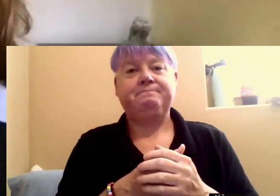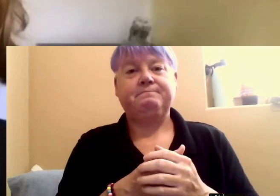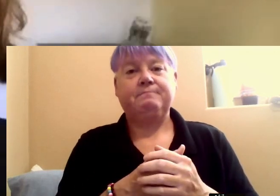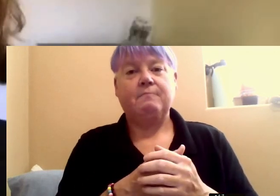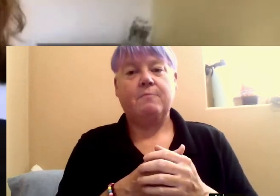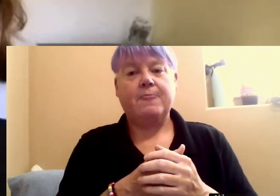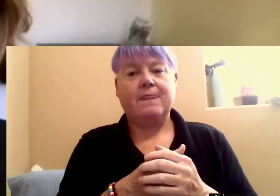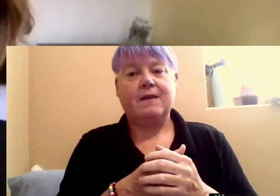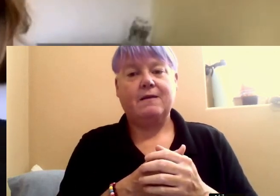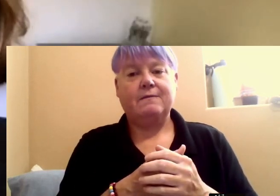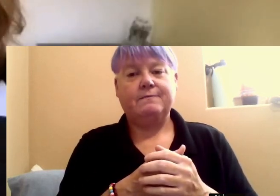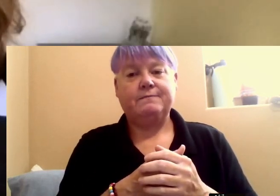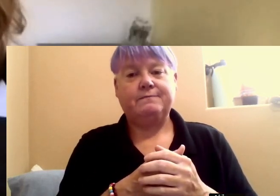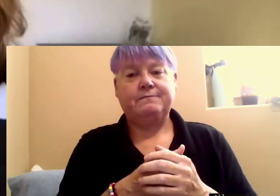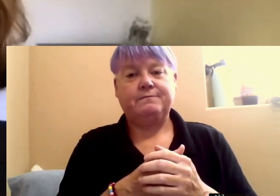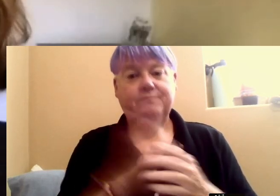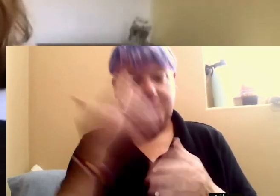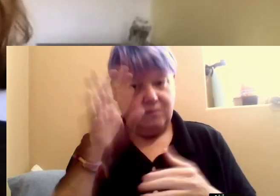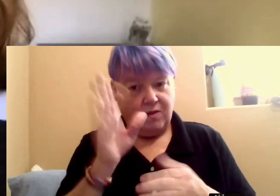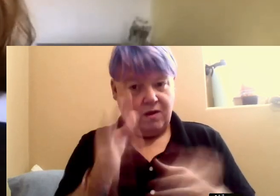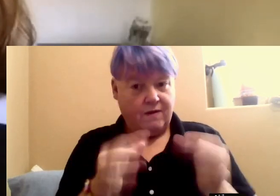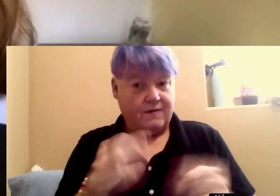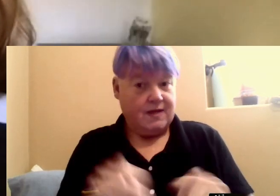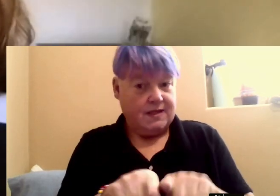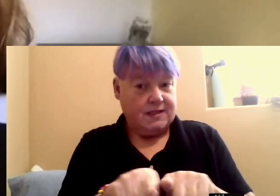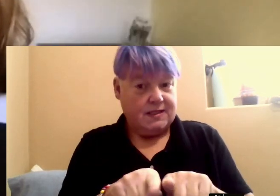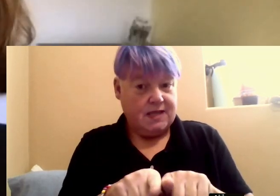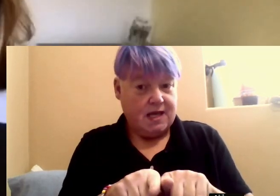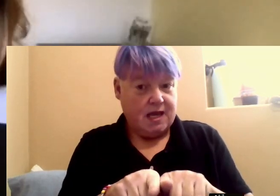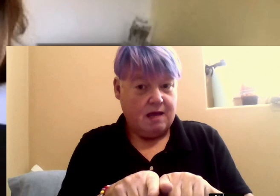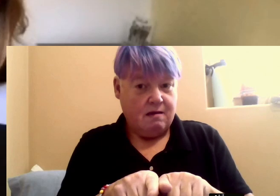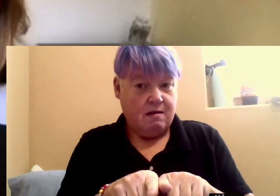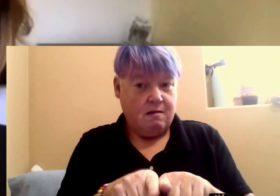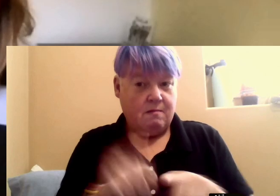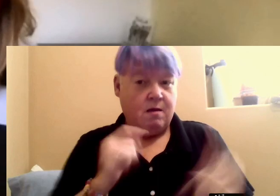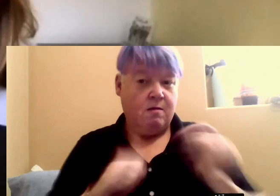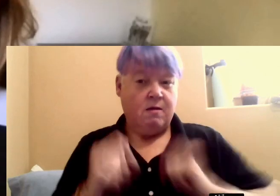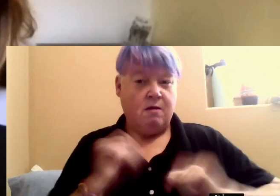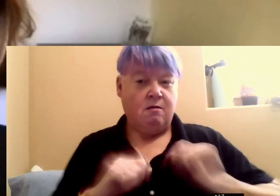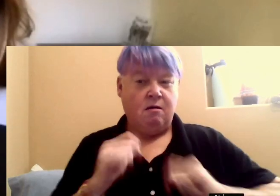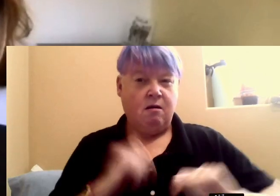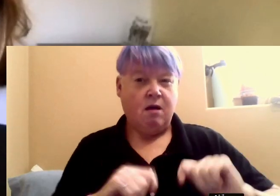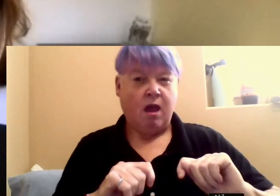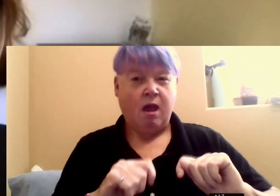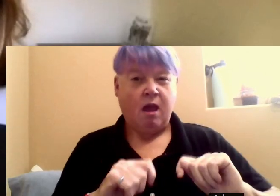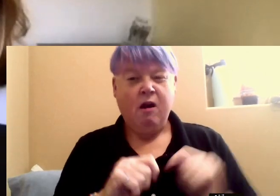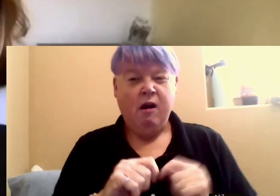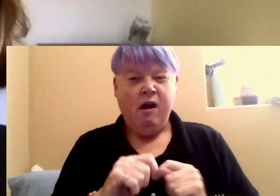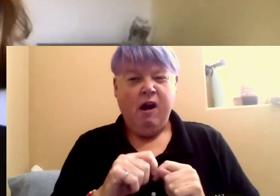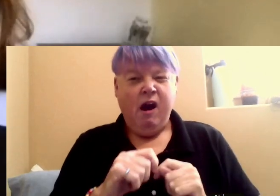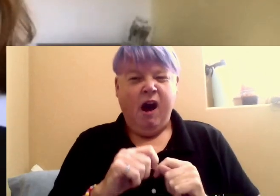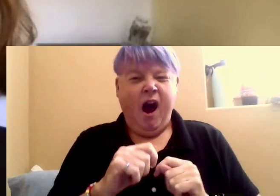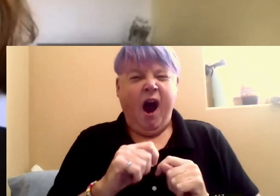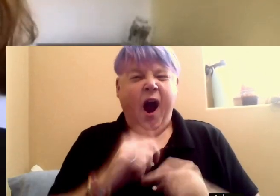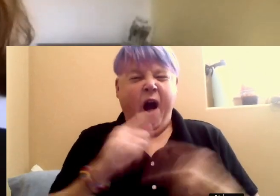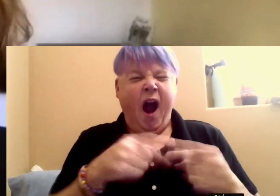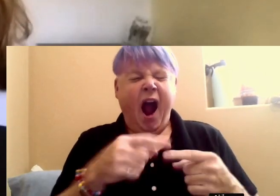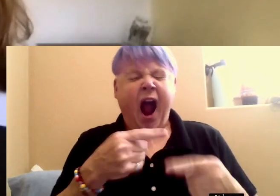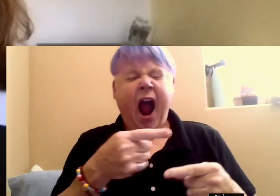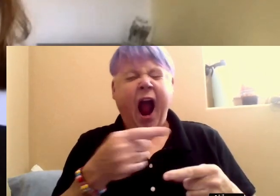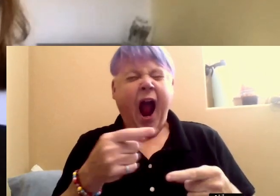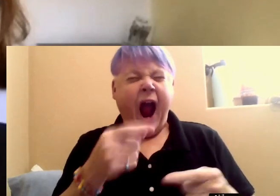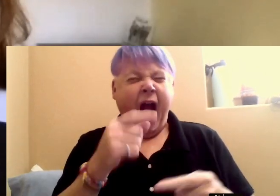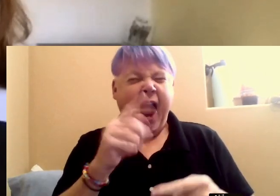So I don't know if you did this in theater, Anna Marie, but when I was doing screenwriting,